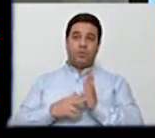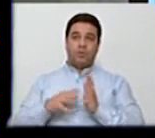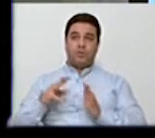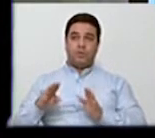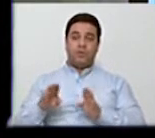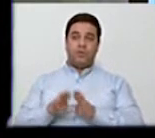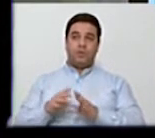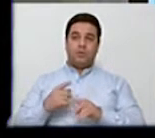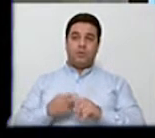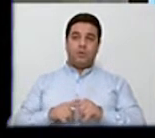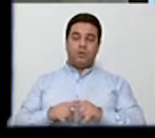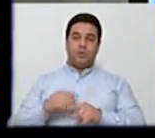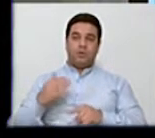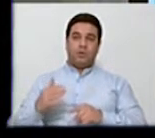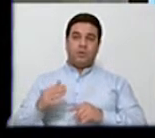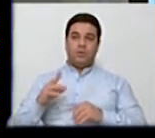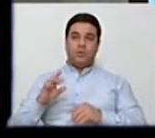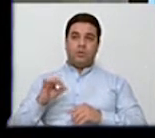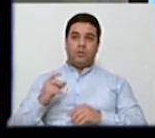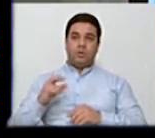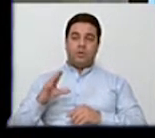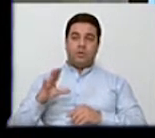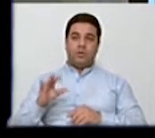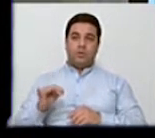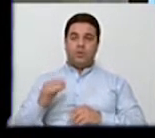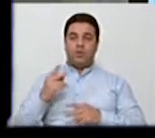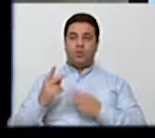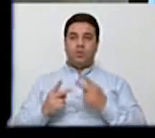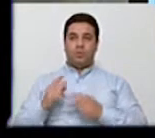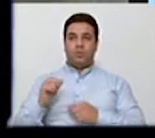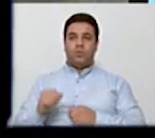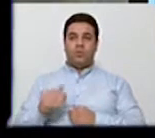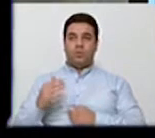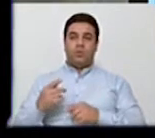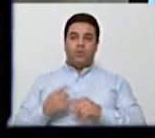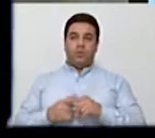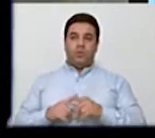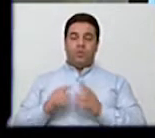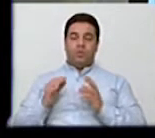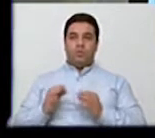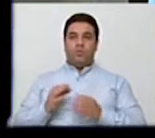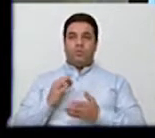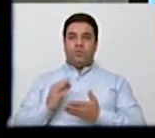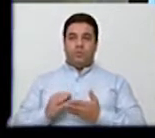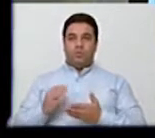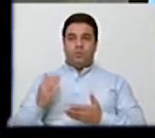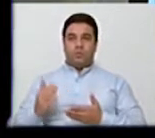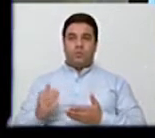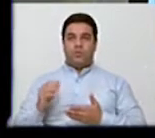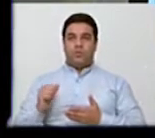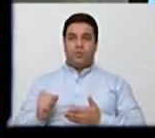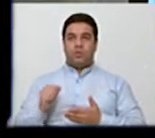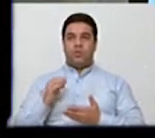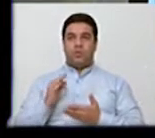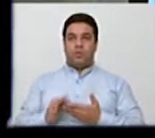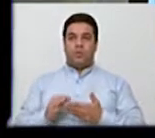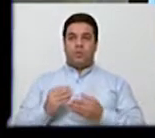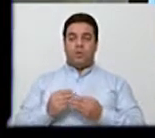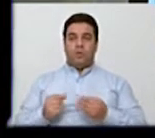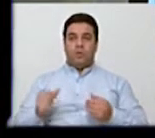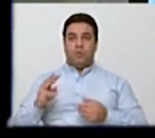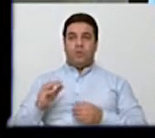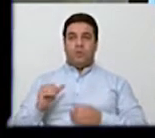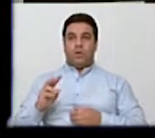teng ekanligi eritmaning molar konsentratsiyasini ko'rishimiz mumkin. Shunda to'g'ri javob A javob ekan. Eritmaning